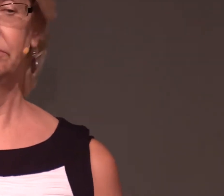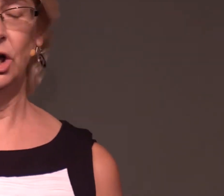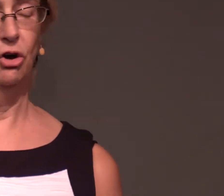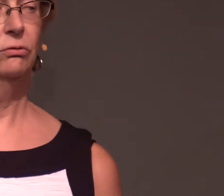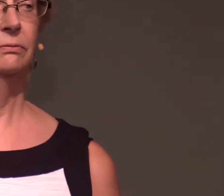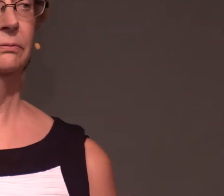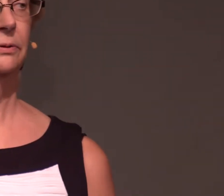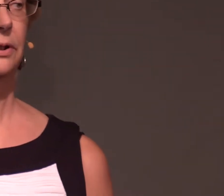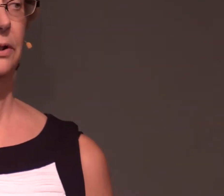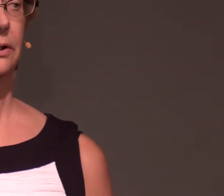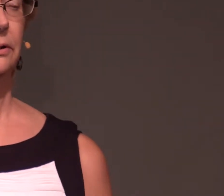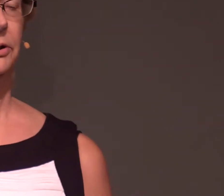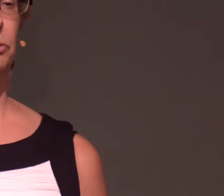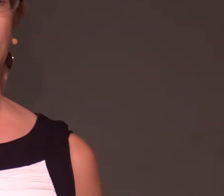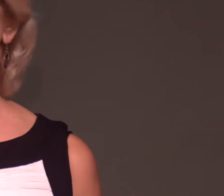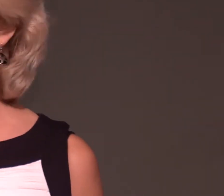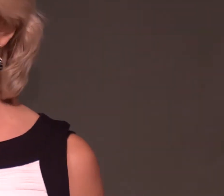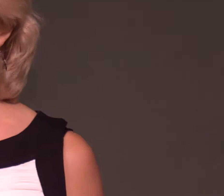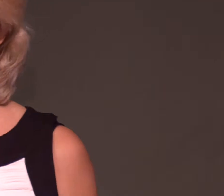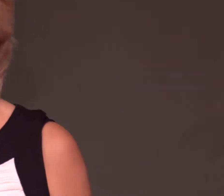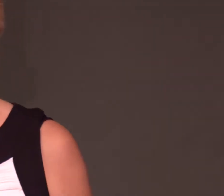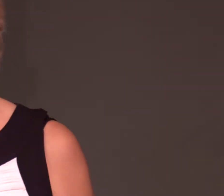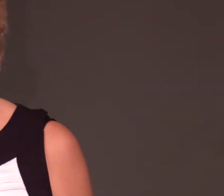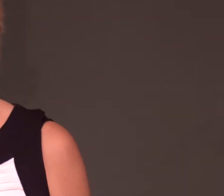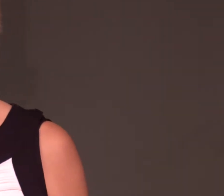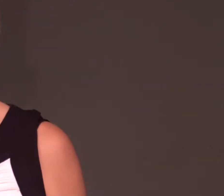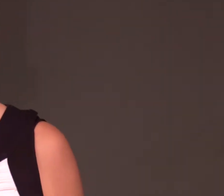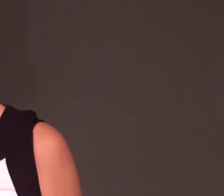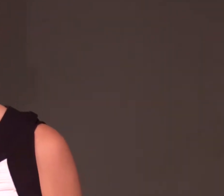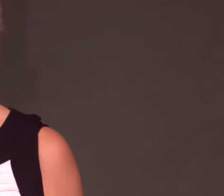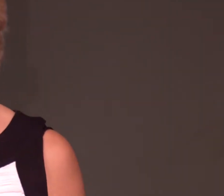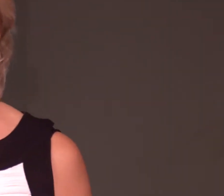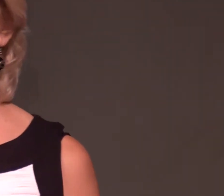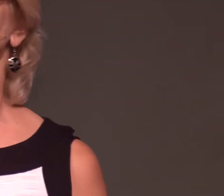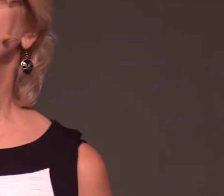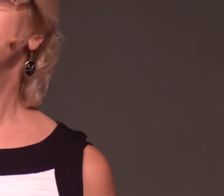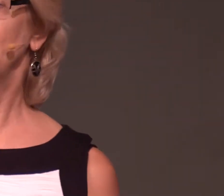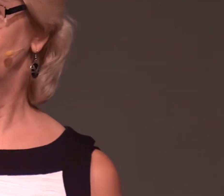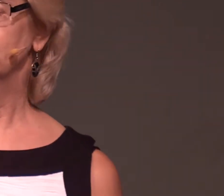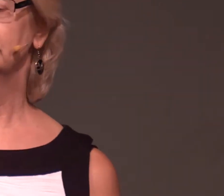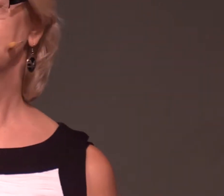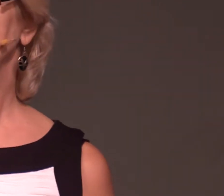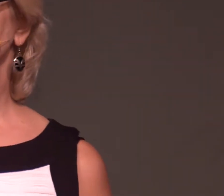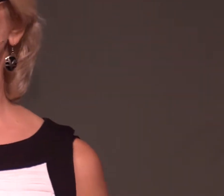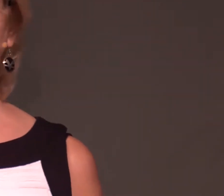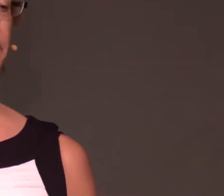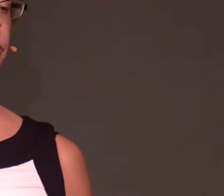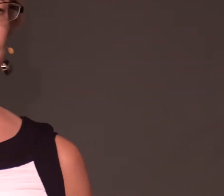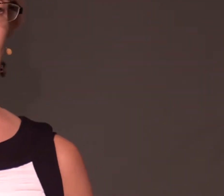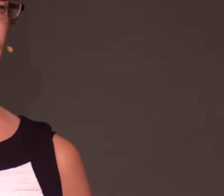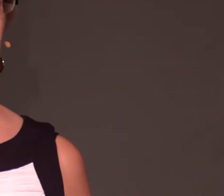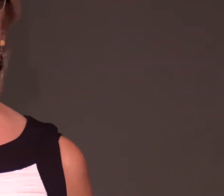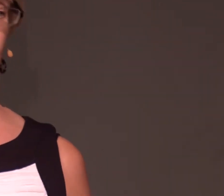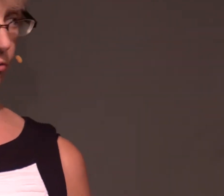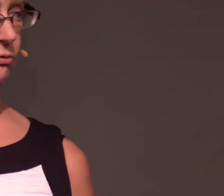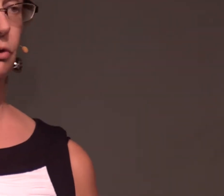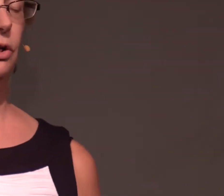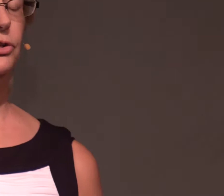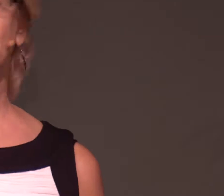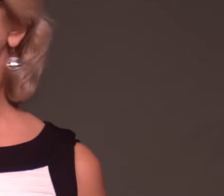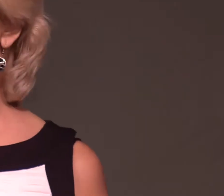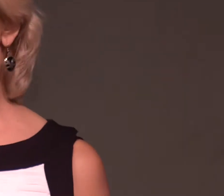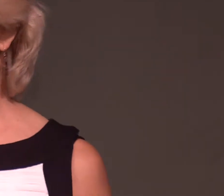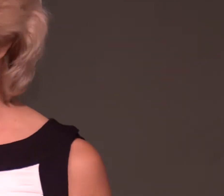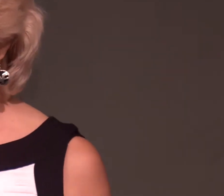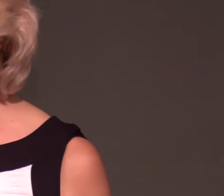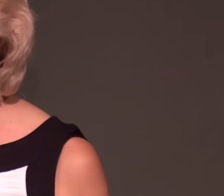pot? No. You want to keep doing this addictive behavior? No. Do you want to eat the sugar? No.